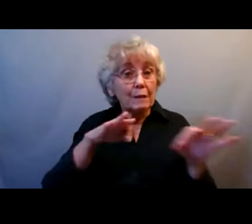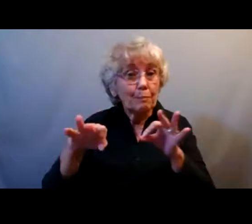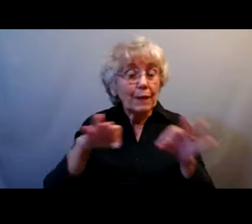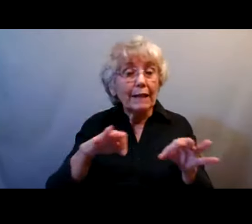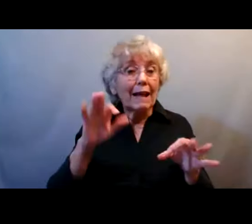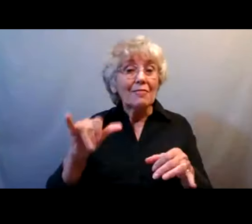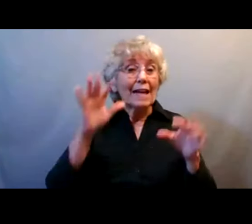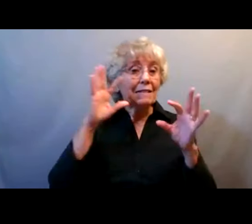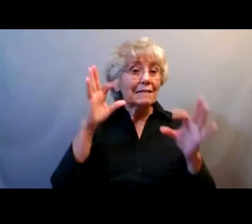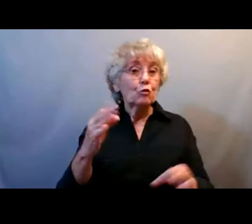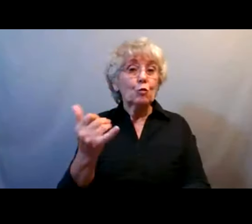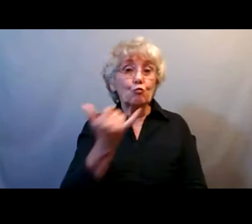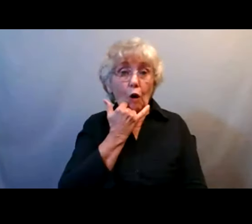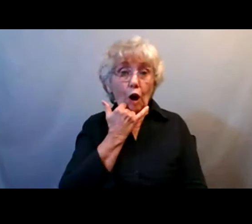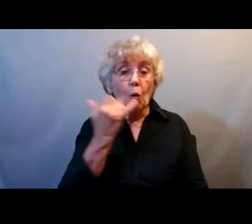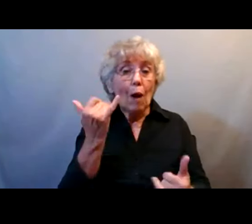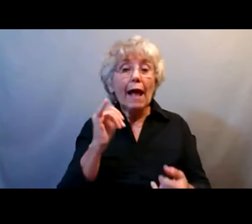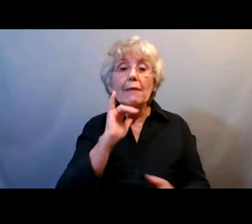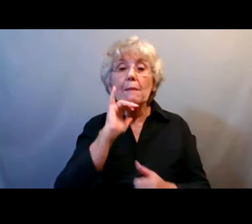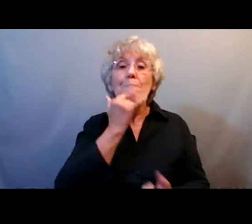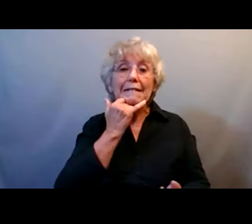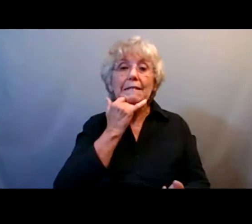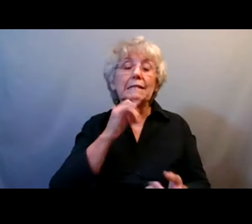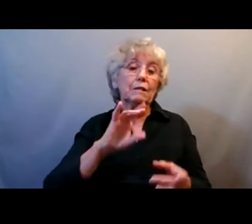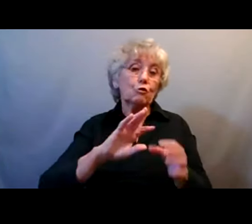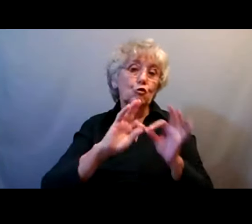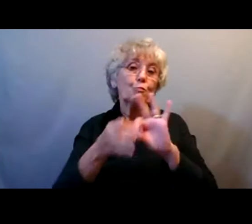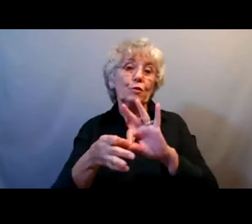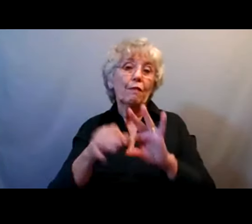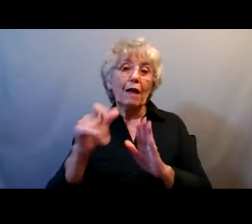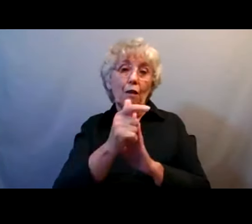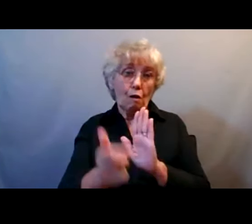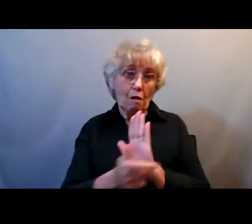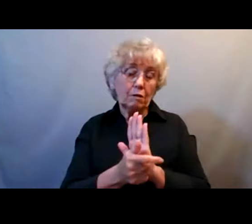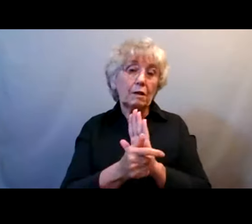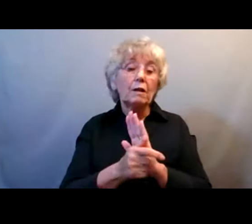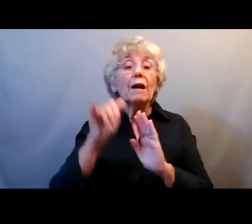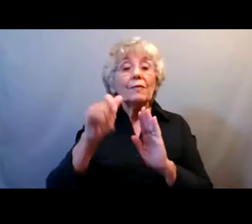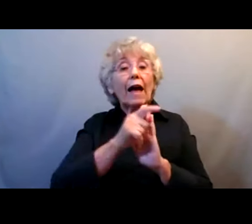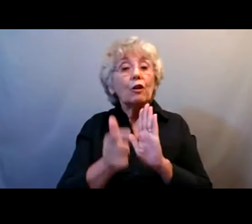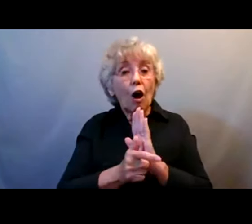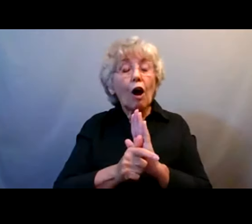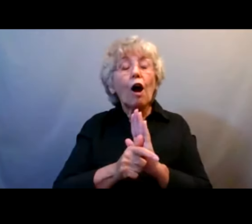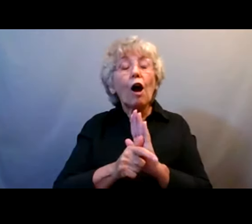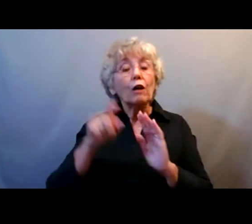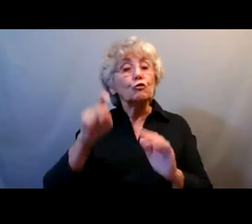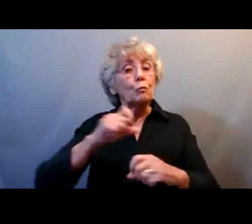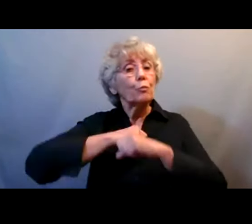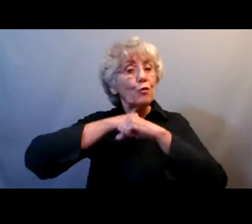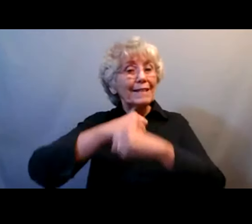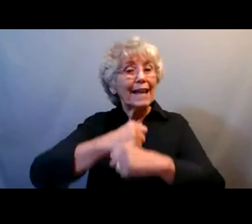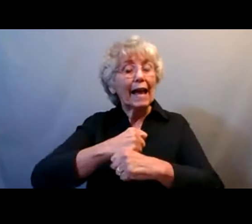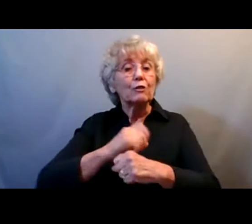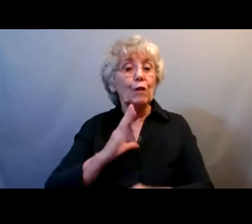decision was wrong because it misinterpreted the law. The law that protected